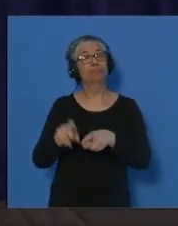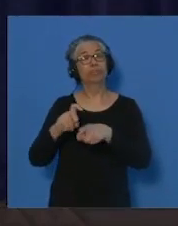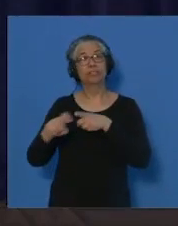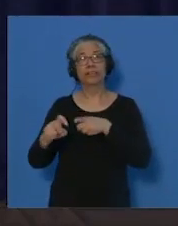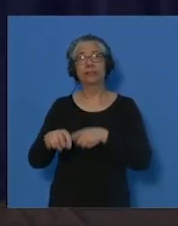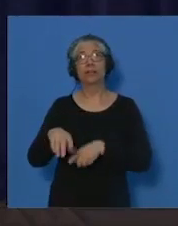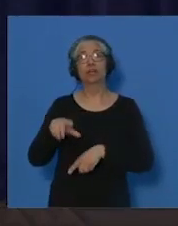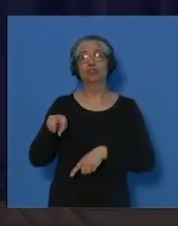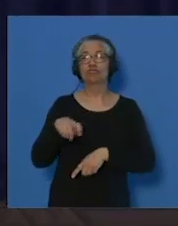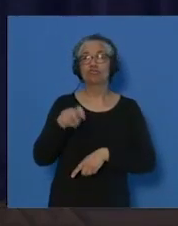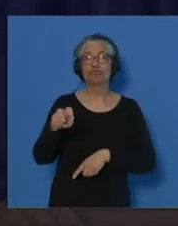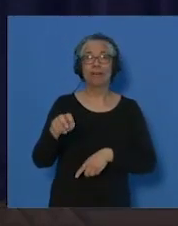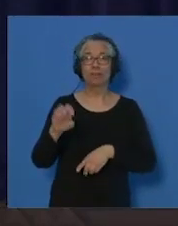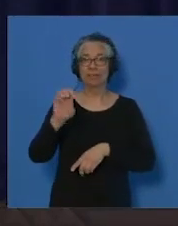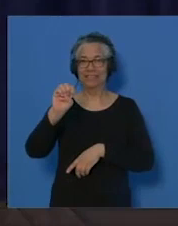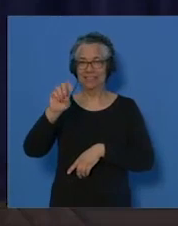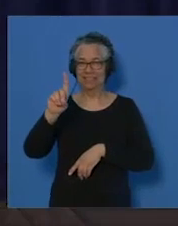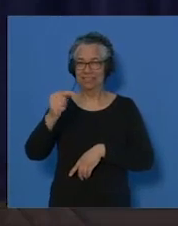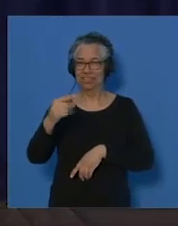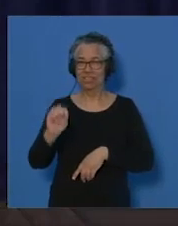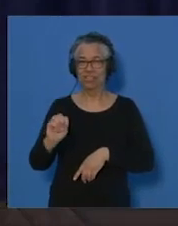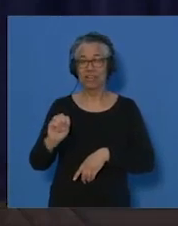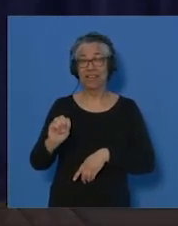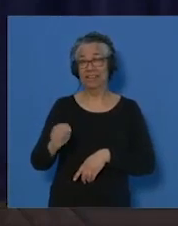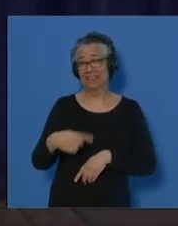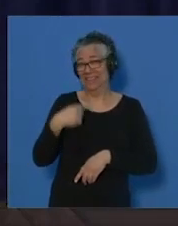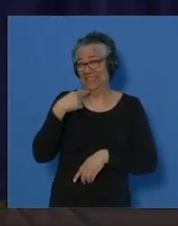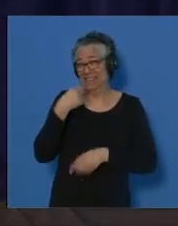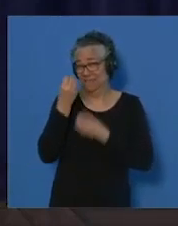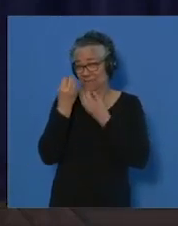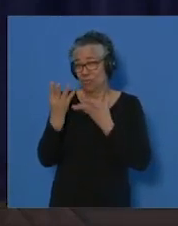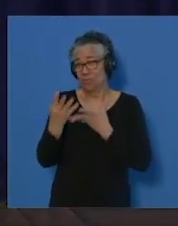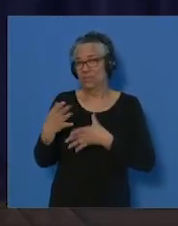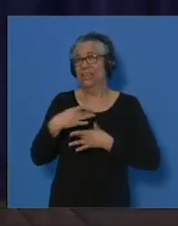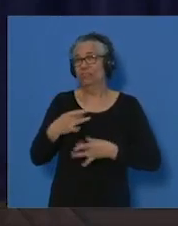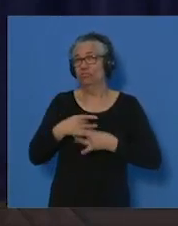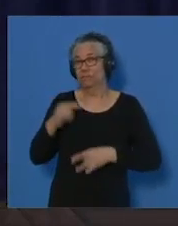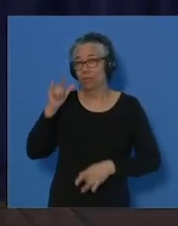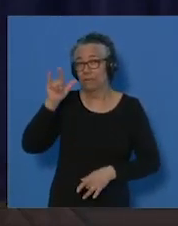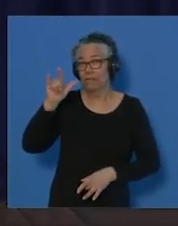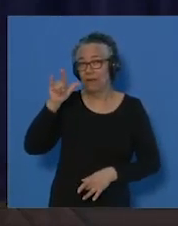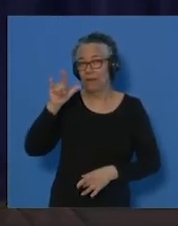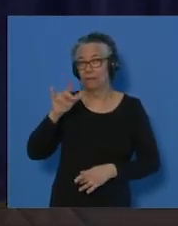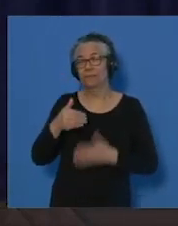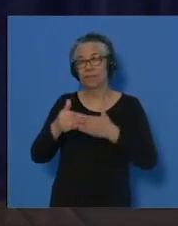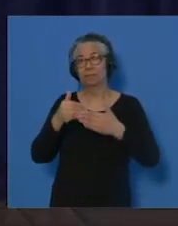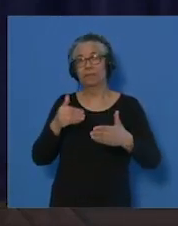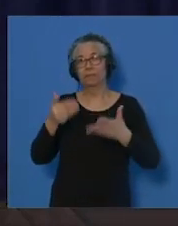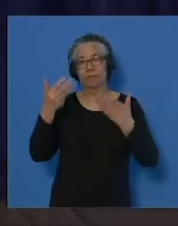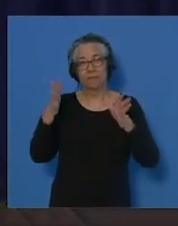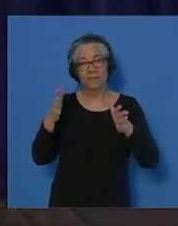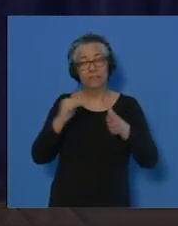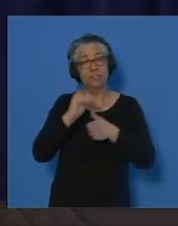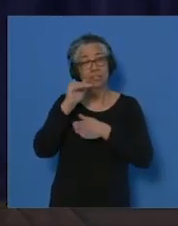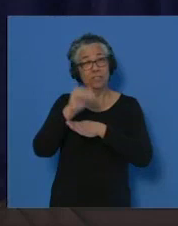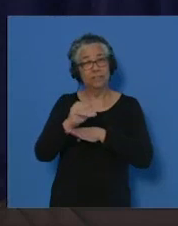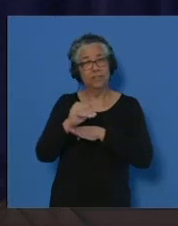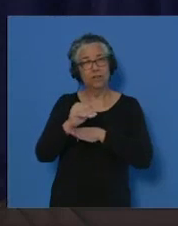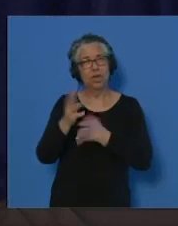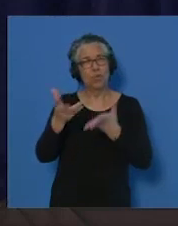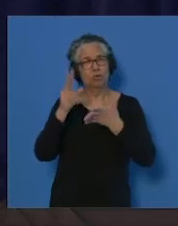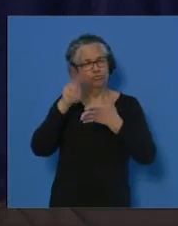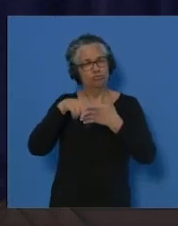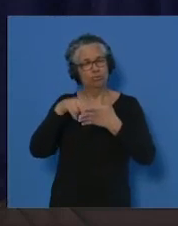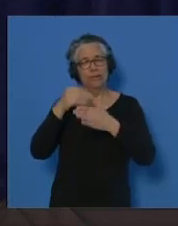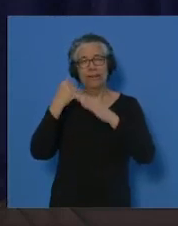Edge and register your interest for a flight. Before I end this evening, I would like to read an email